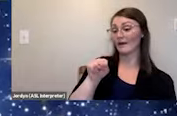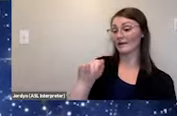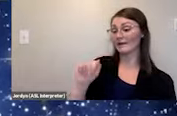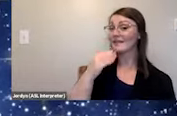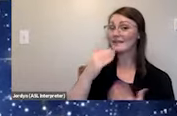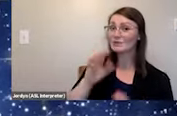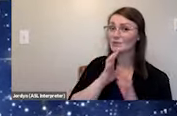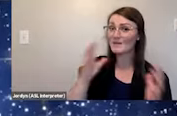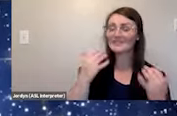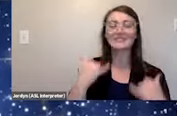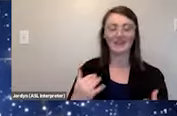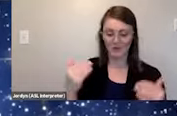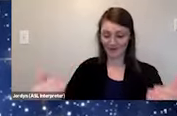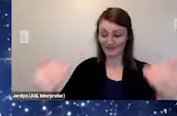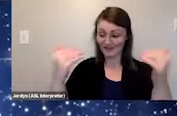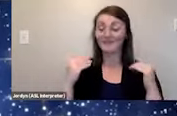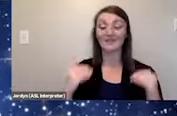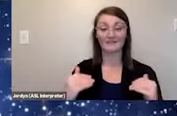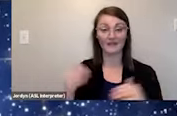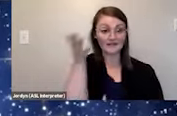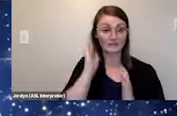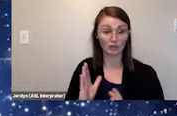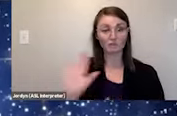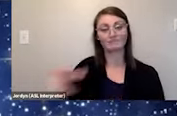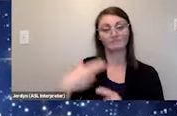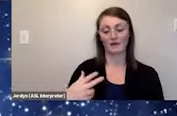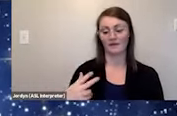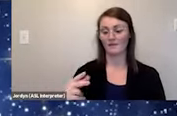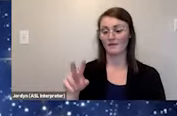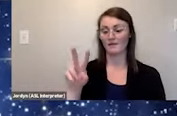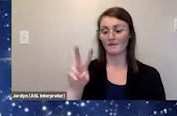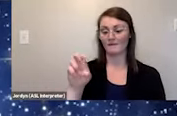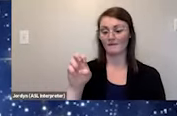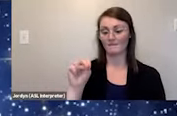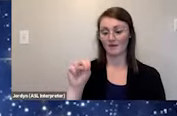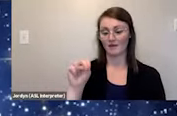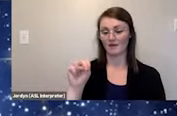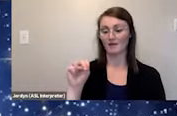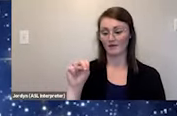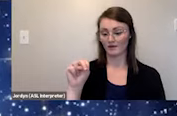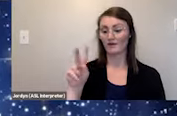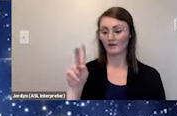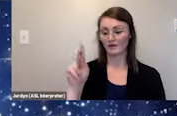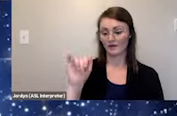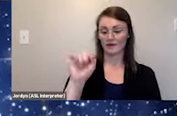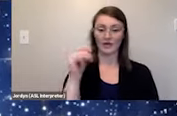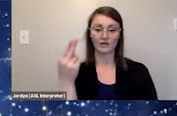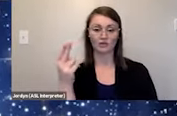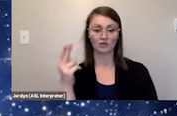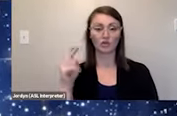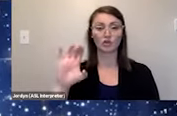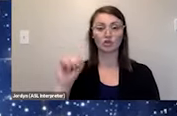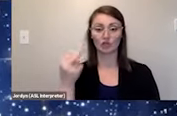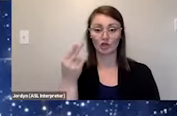We're going to move right along here to our next speaker. His name is Venkatesh Chari, and he is the Chief Technologist of Orbit